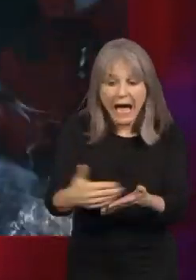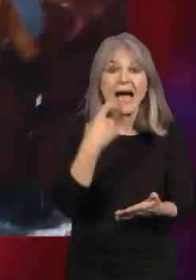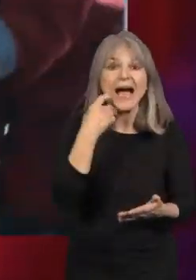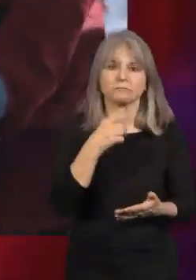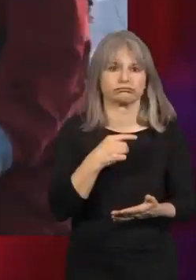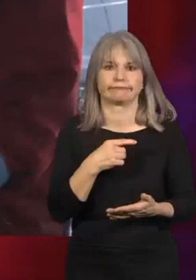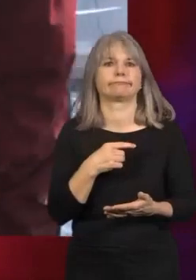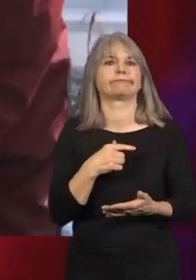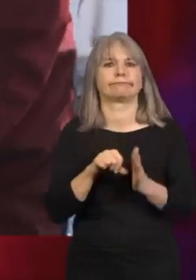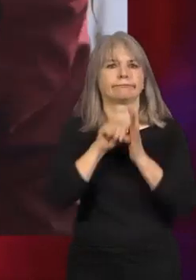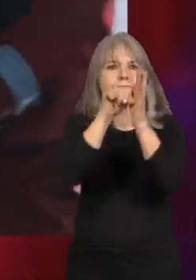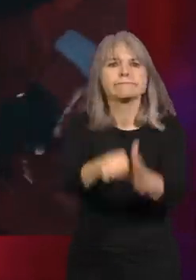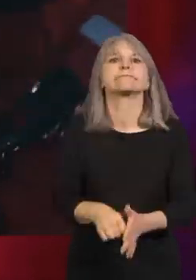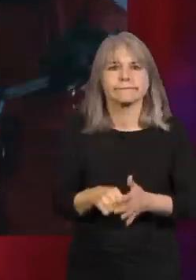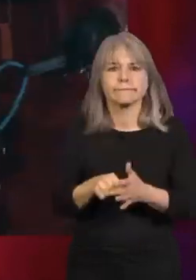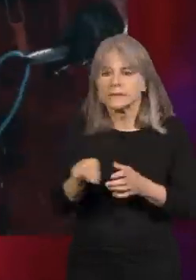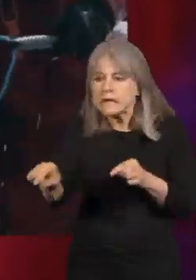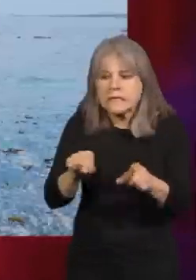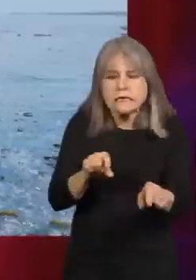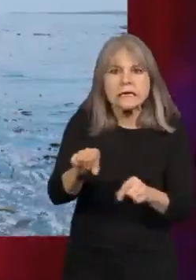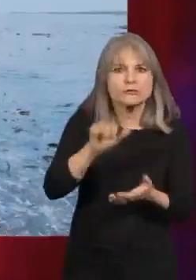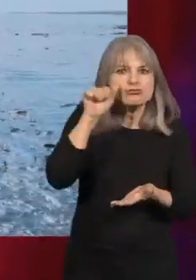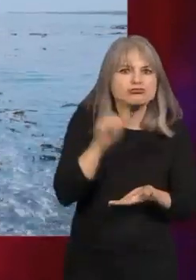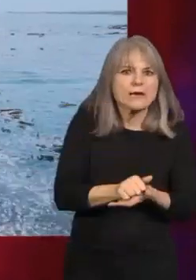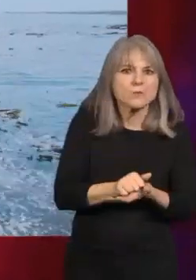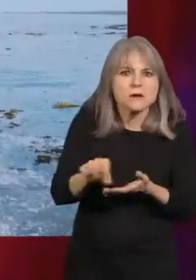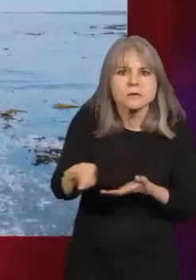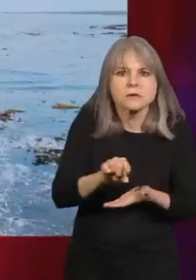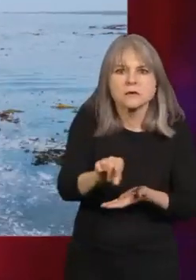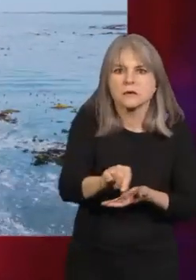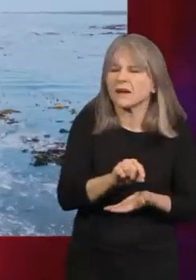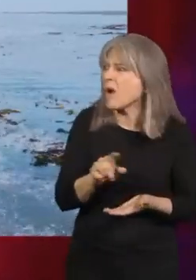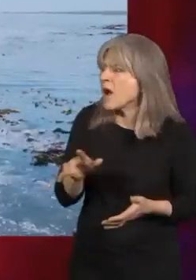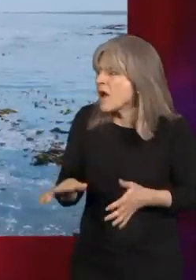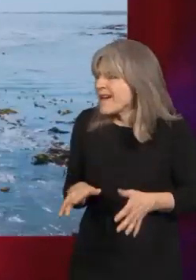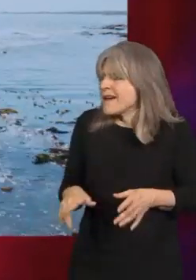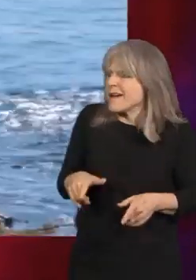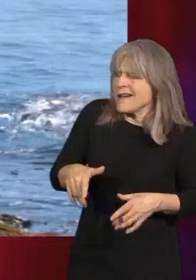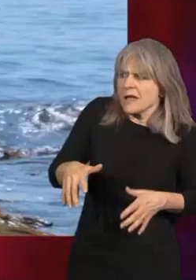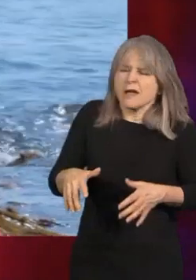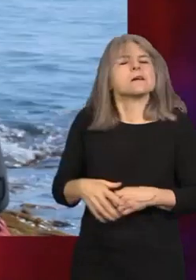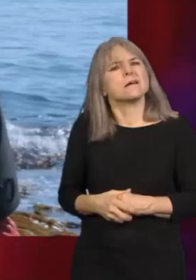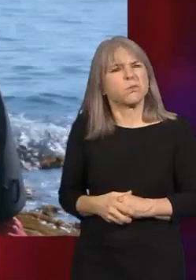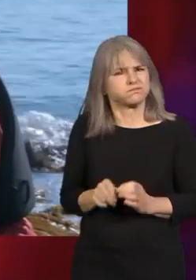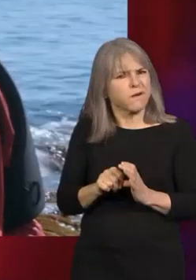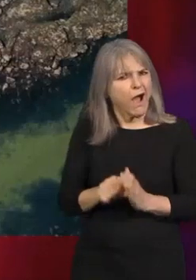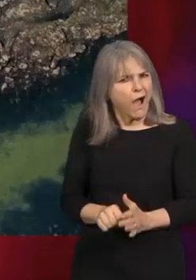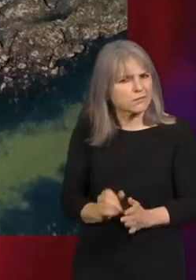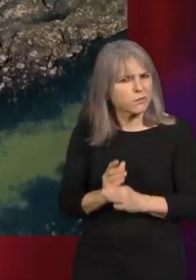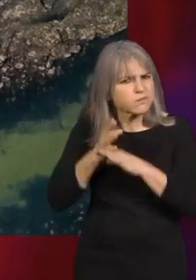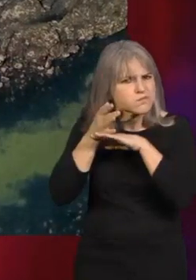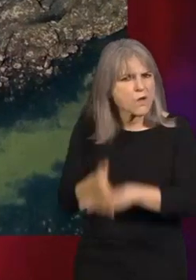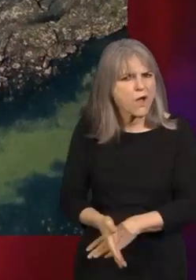water. So, oh, sorry. Getting food should not be as difficult as this.